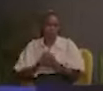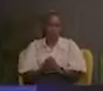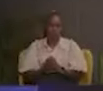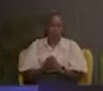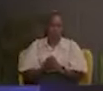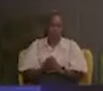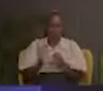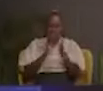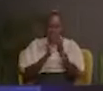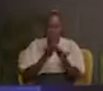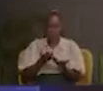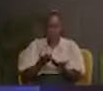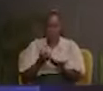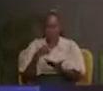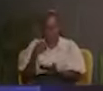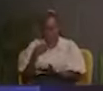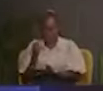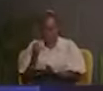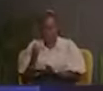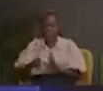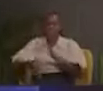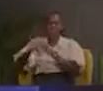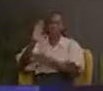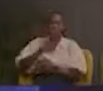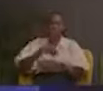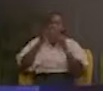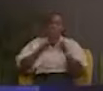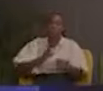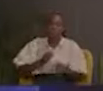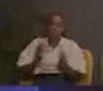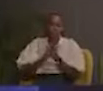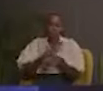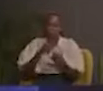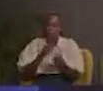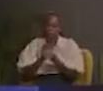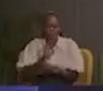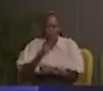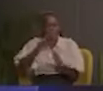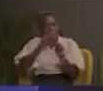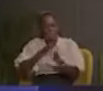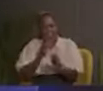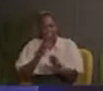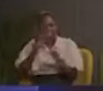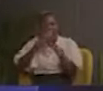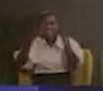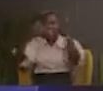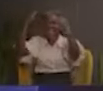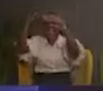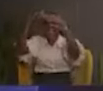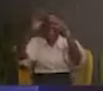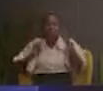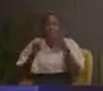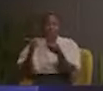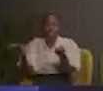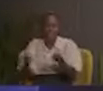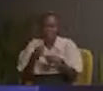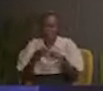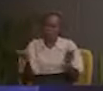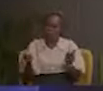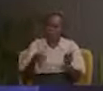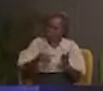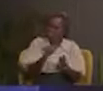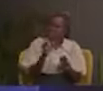So the Bible says, God has blessed us with all spiritual blessings in heavenly places. But it's important for you